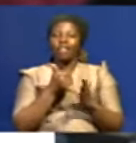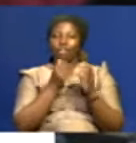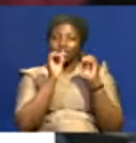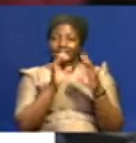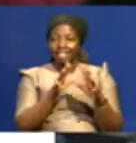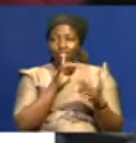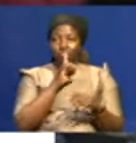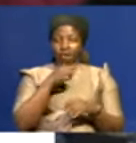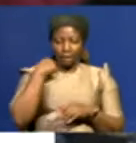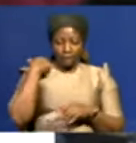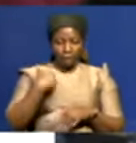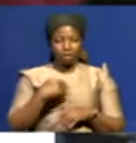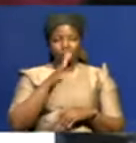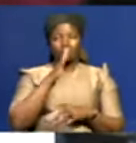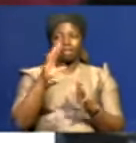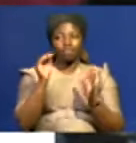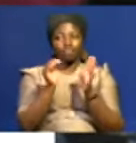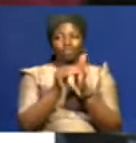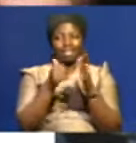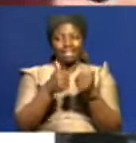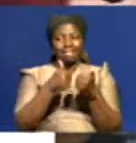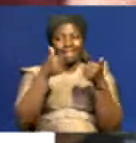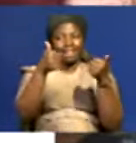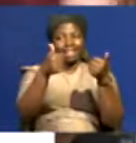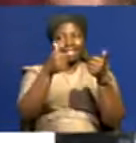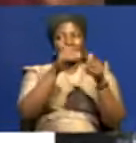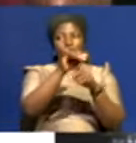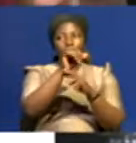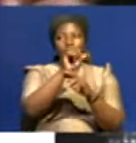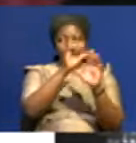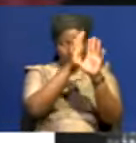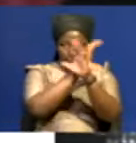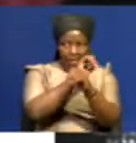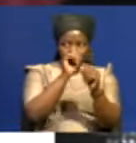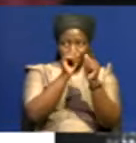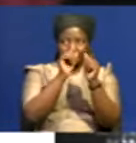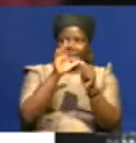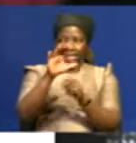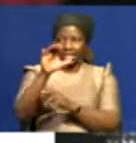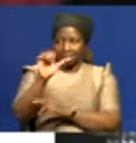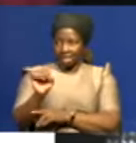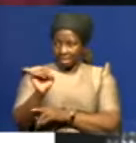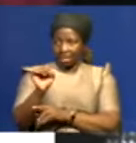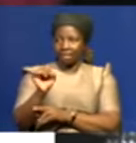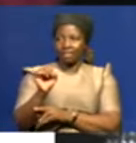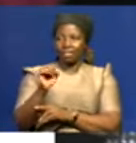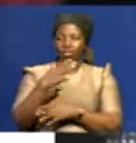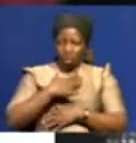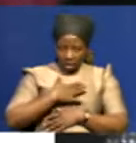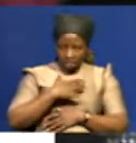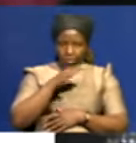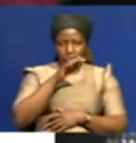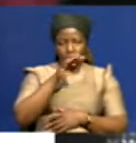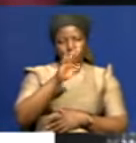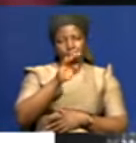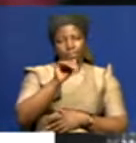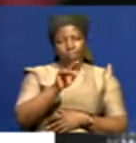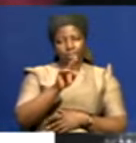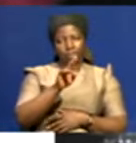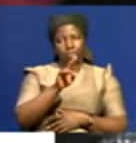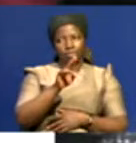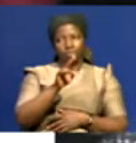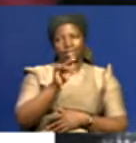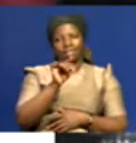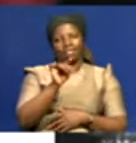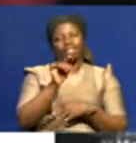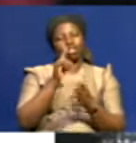being gazetted by the president and the CS, Honorable Babu Namamba, by extension, is a way of showing that, yes, youth can.